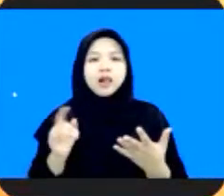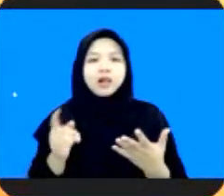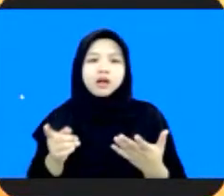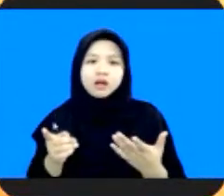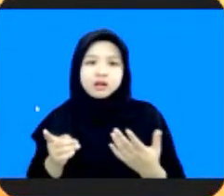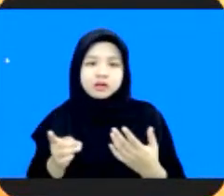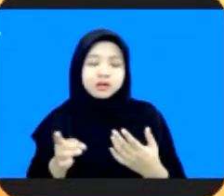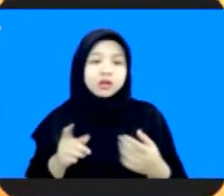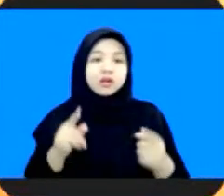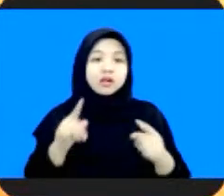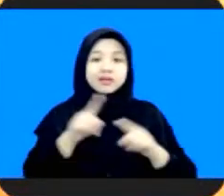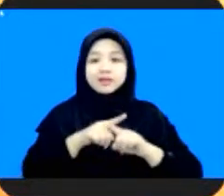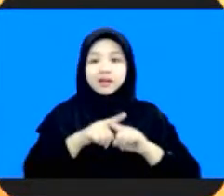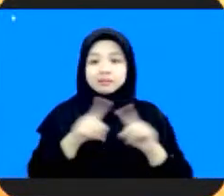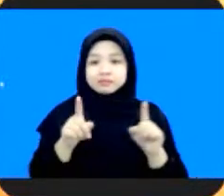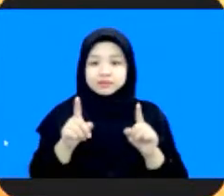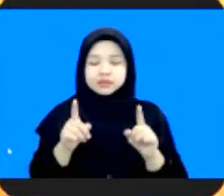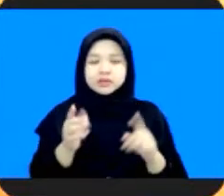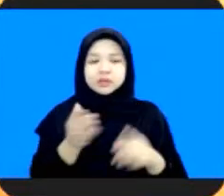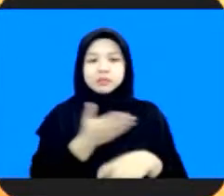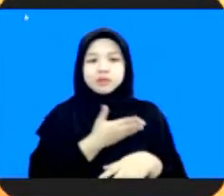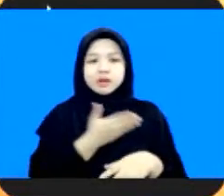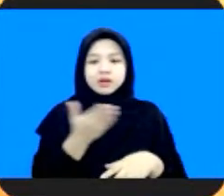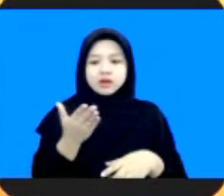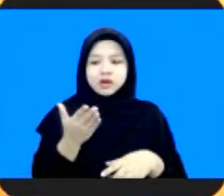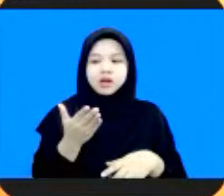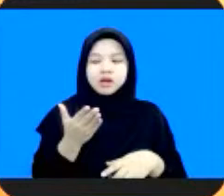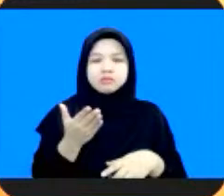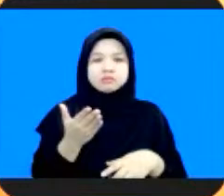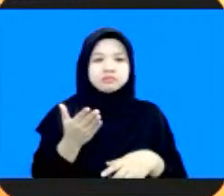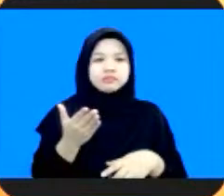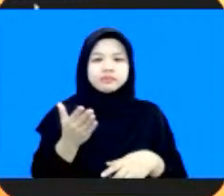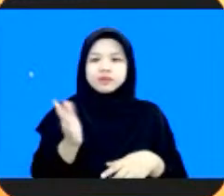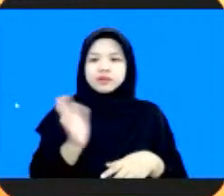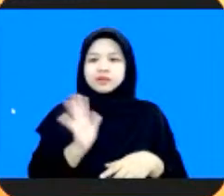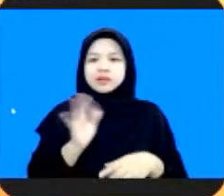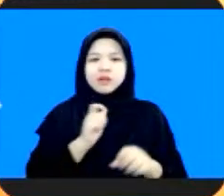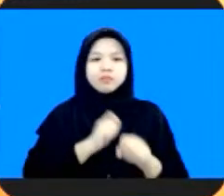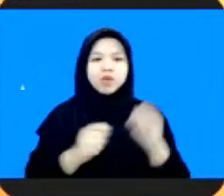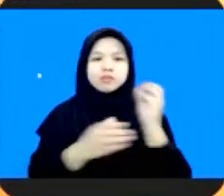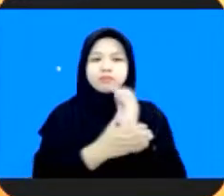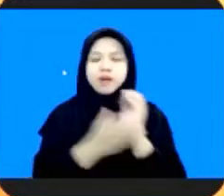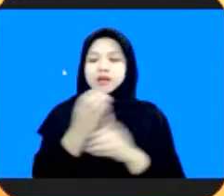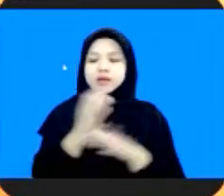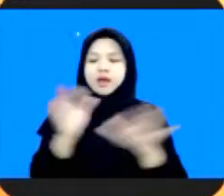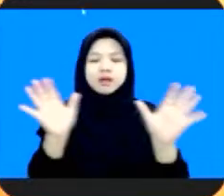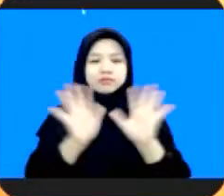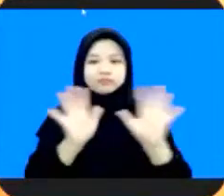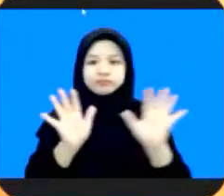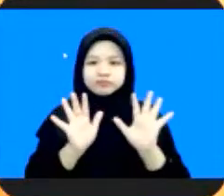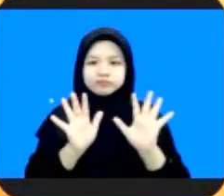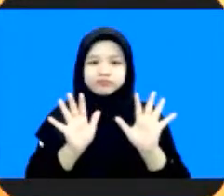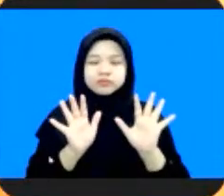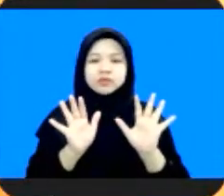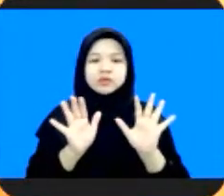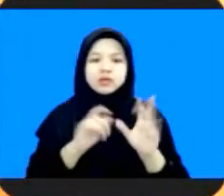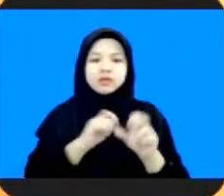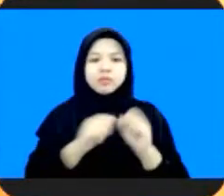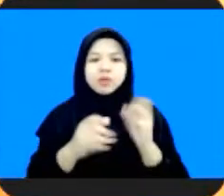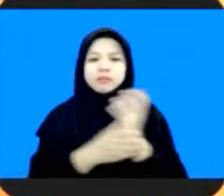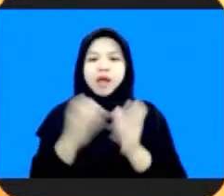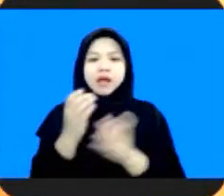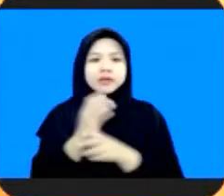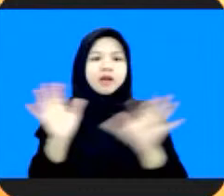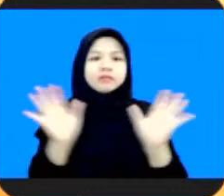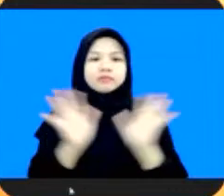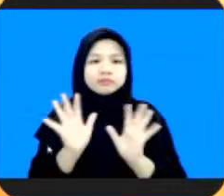they do not cause harms. What disinformation becomes harmful when